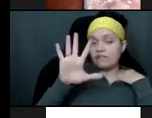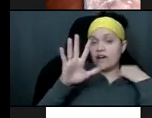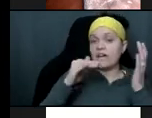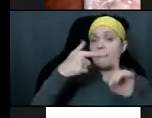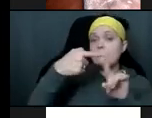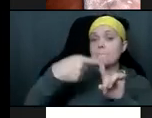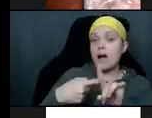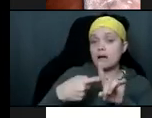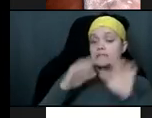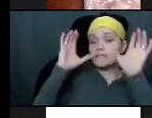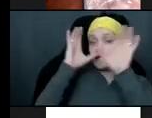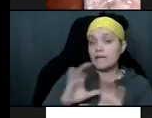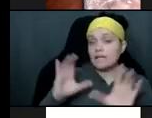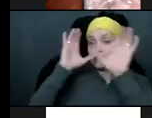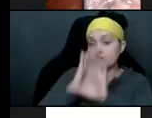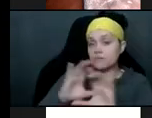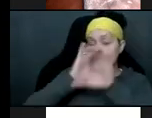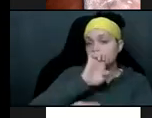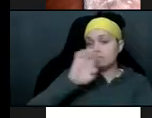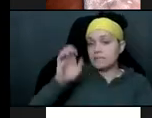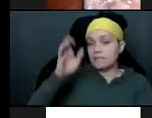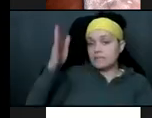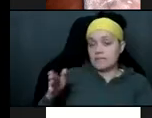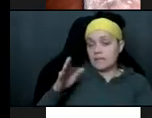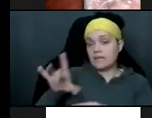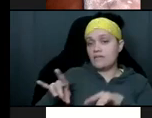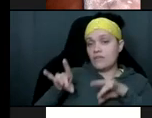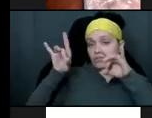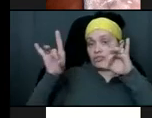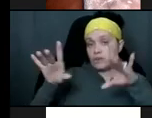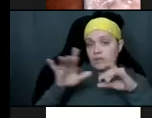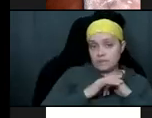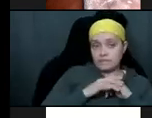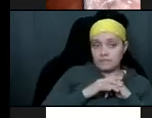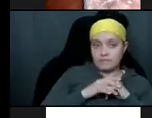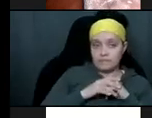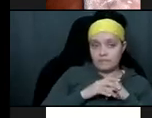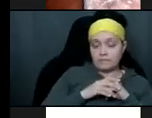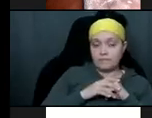months exploring along the east side of Australia.